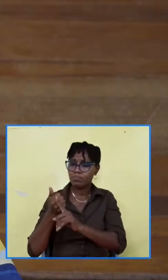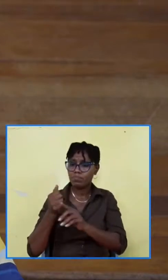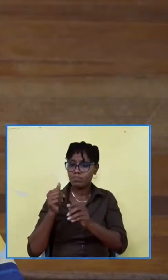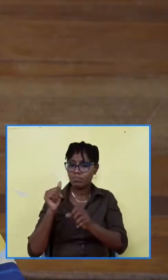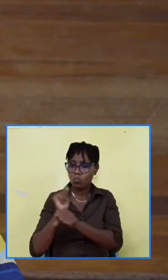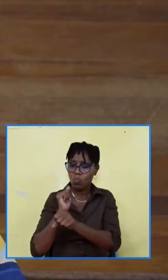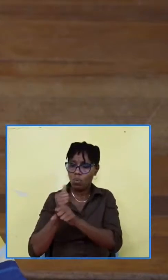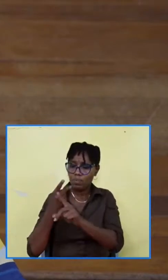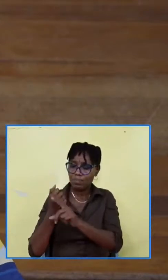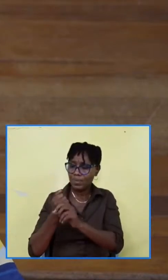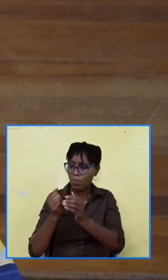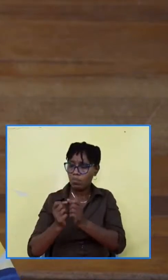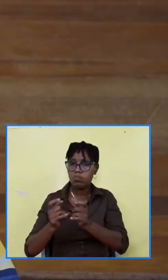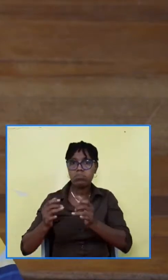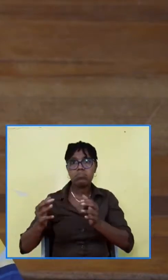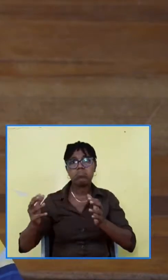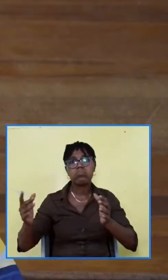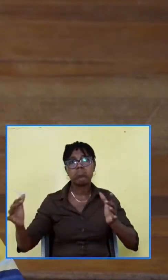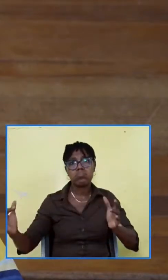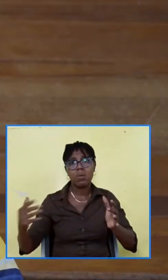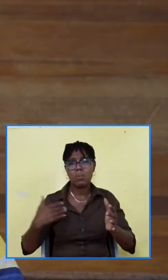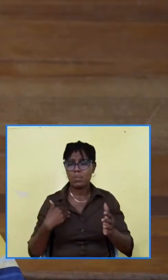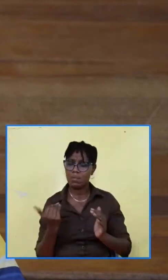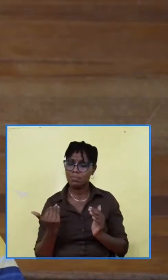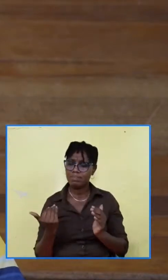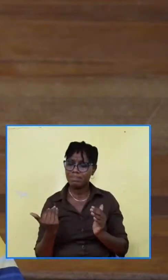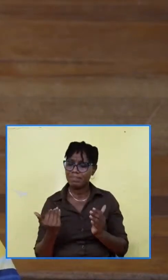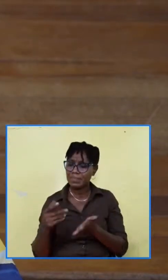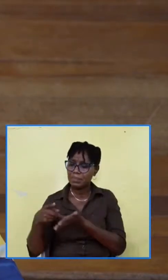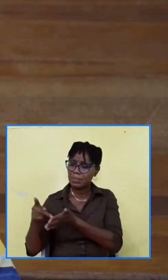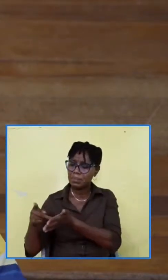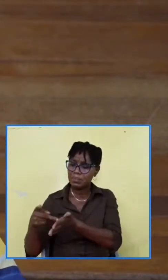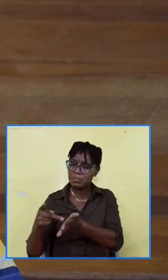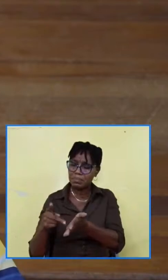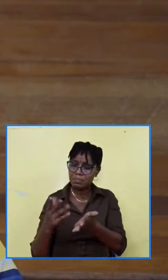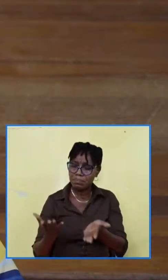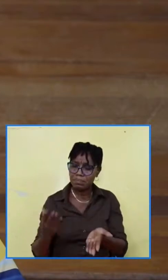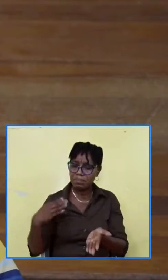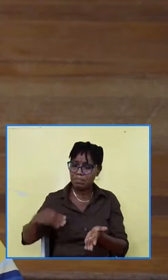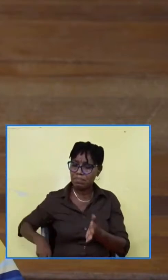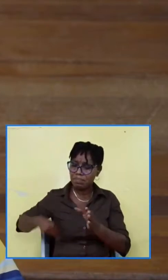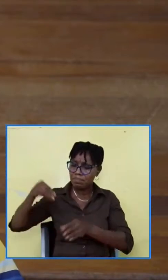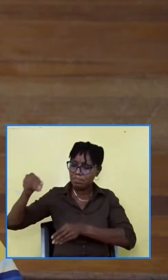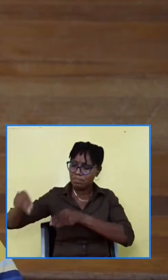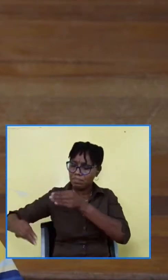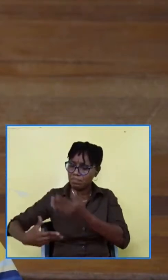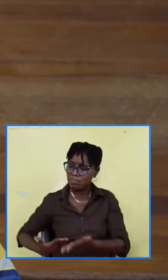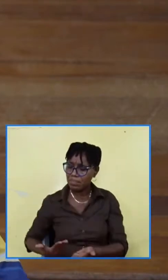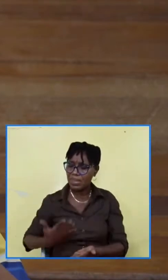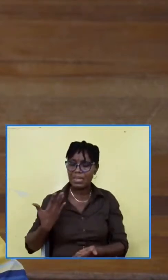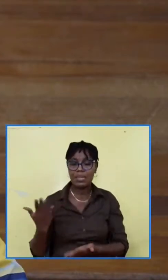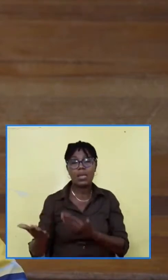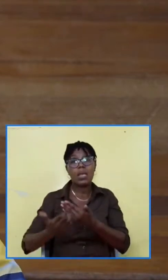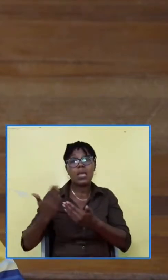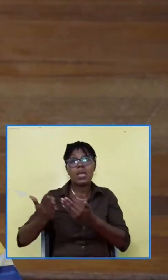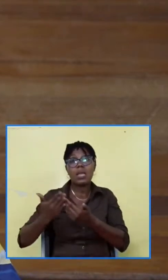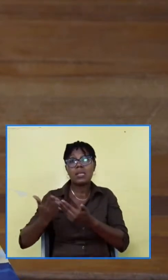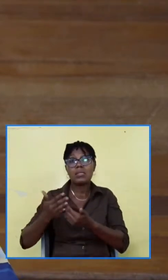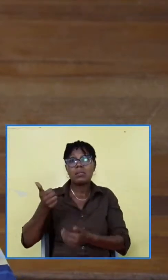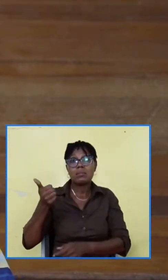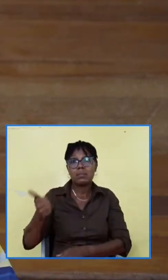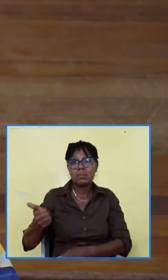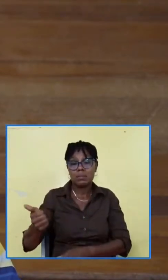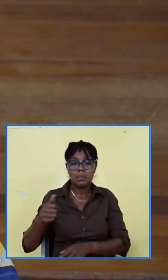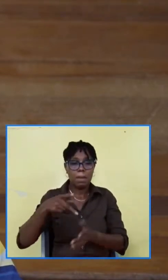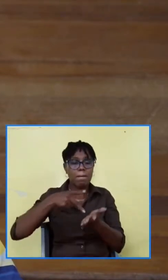the benefits and the contribution for self-employed, that it makes it easier for them to, one, pay,